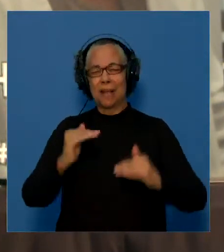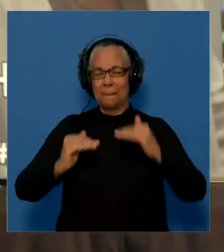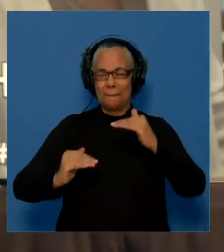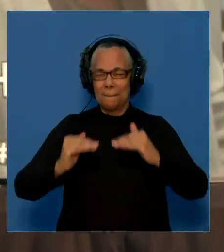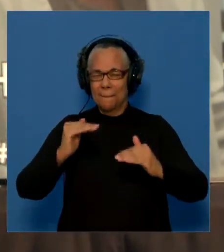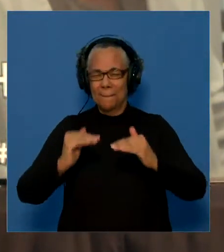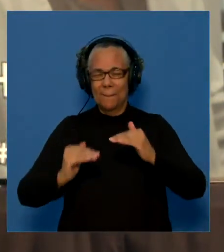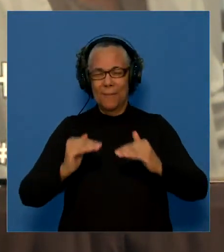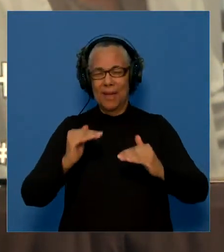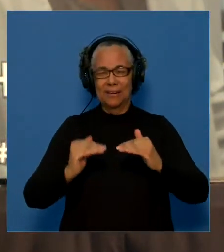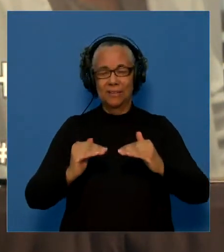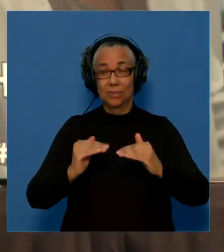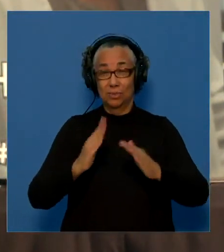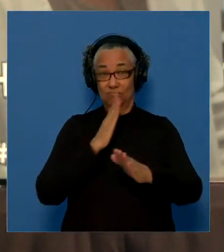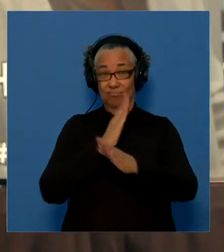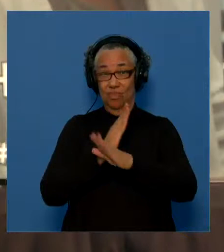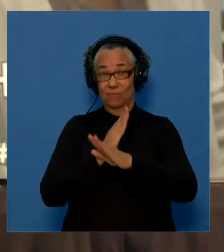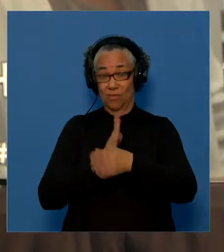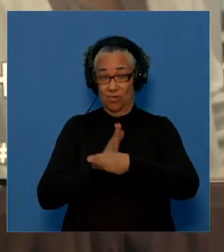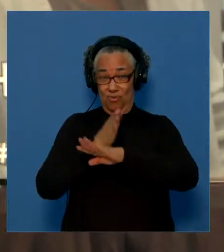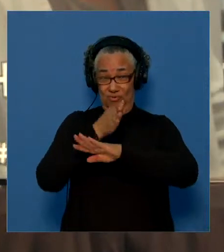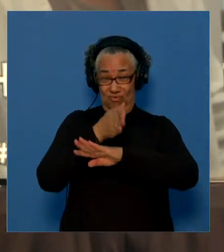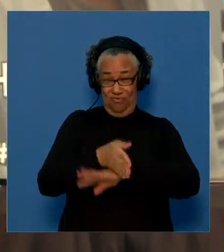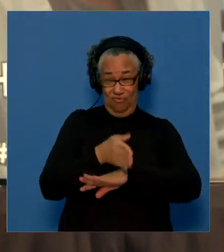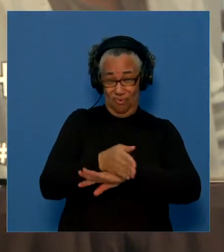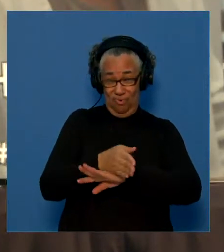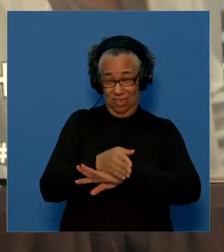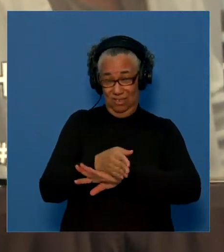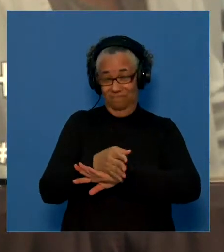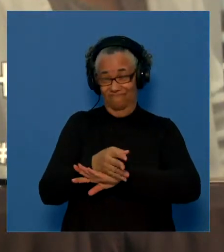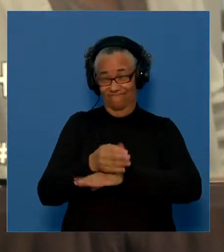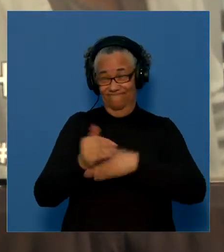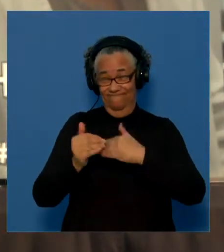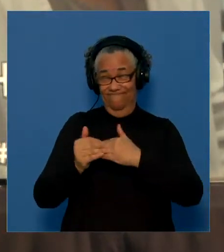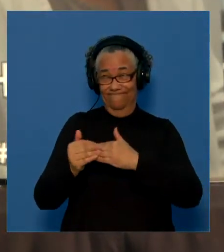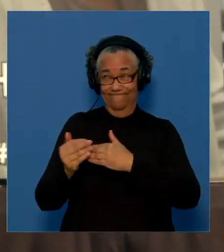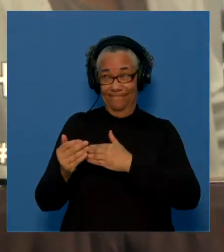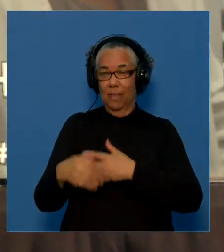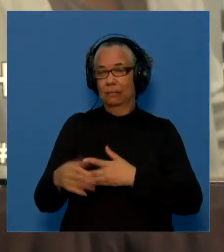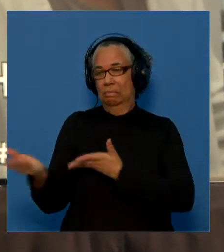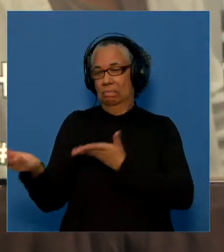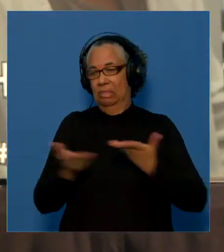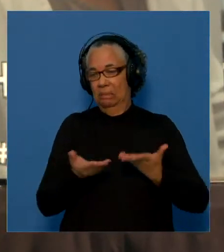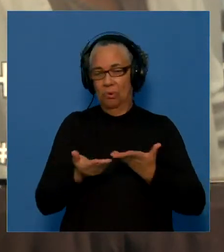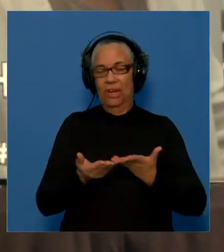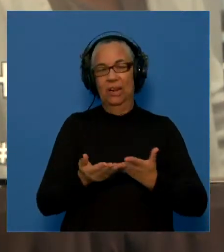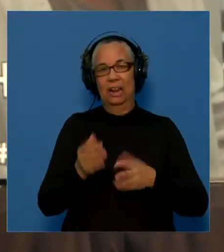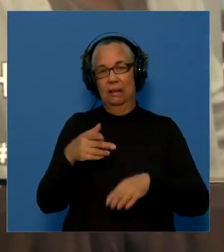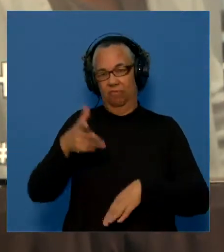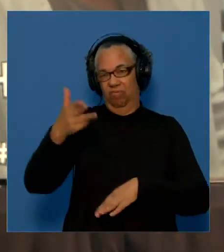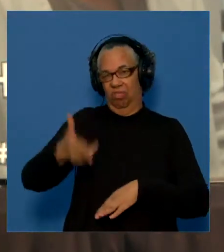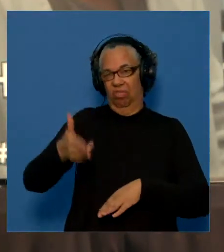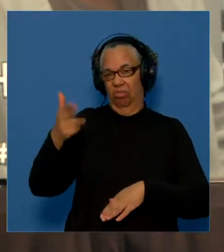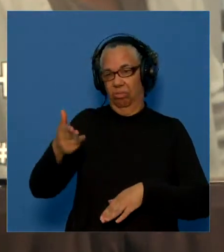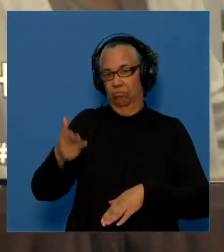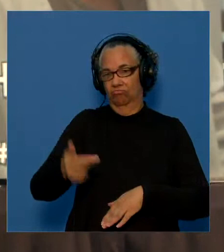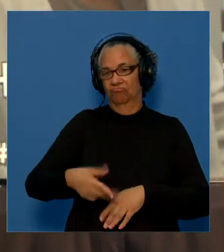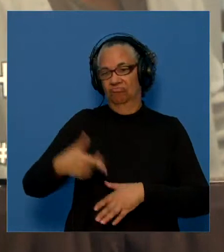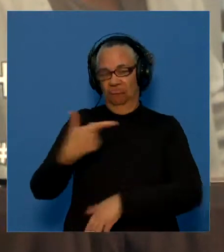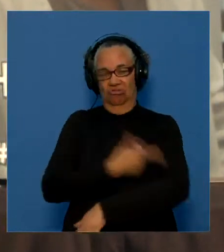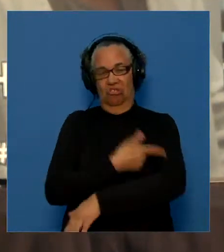prevent cross-border movement of contraband such as firearms, illicit drugs, and criminal